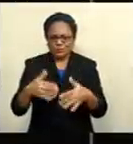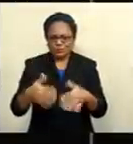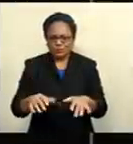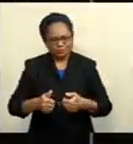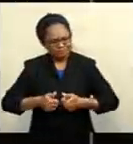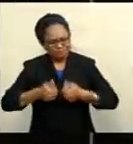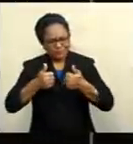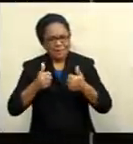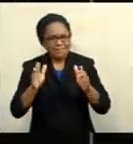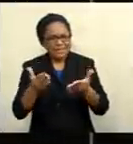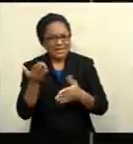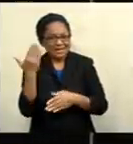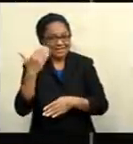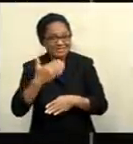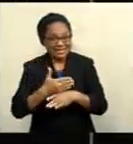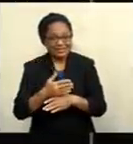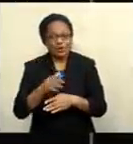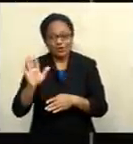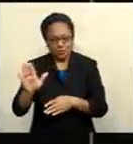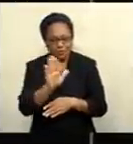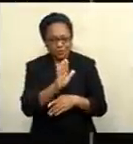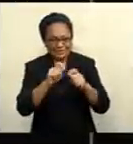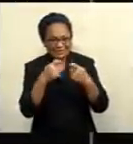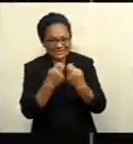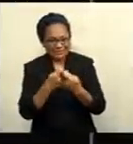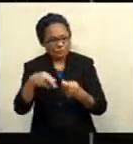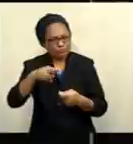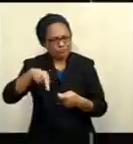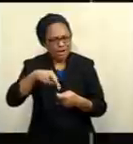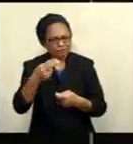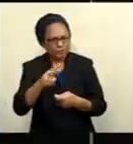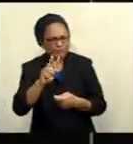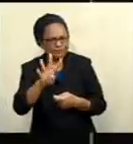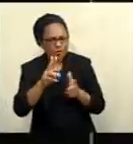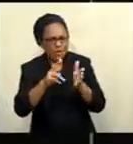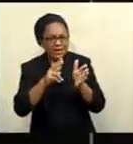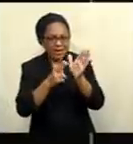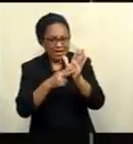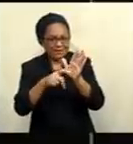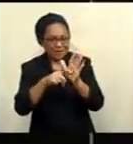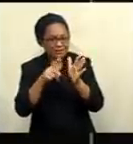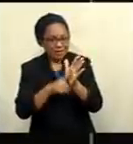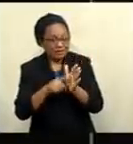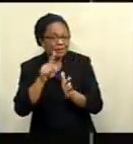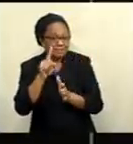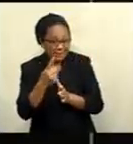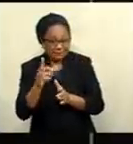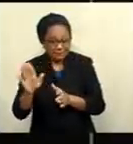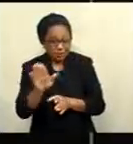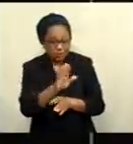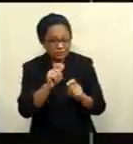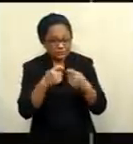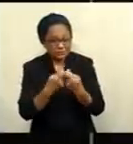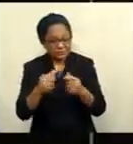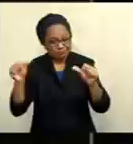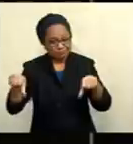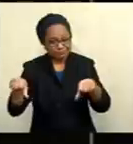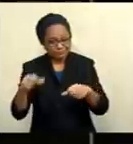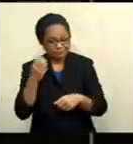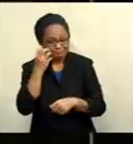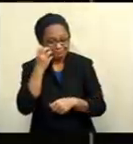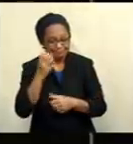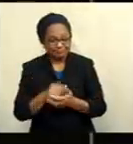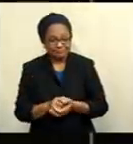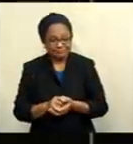last night for their respective teams in round 24 of the NRL. However, they were both on losing sides.